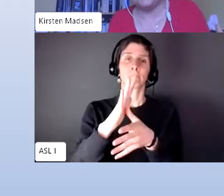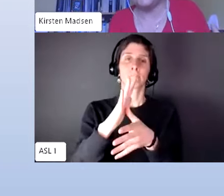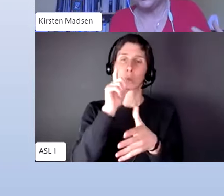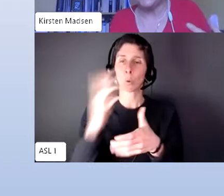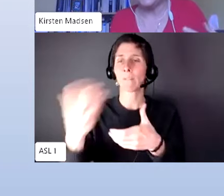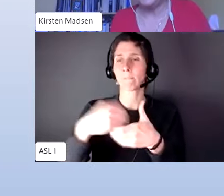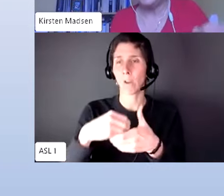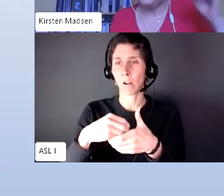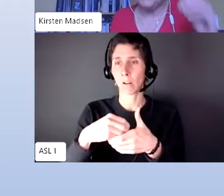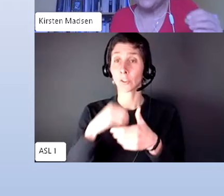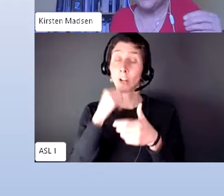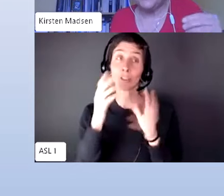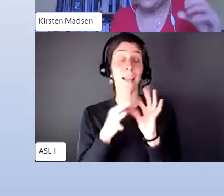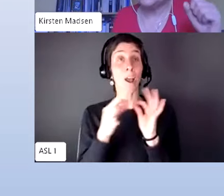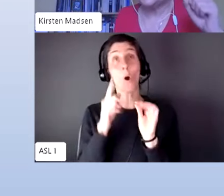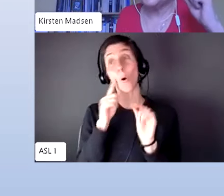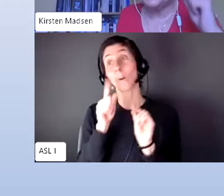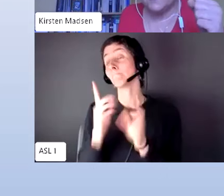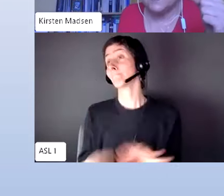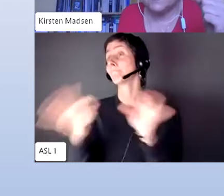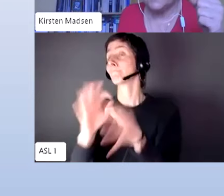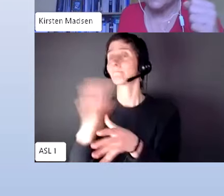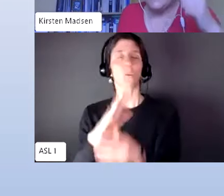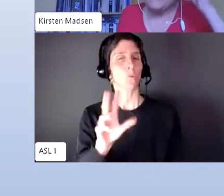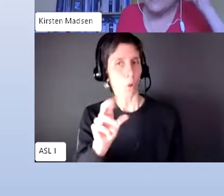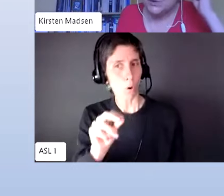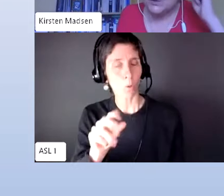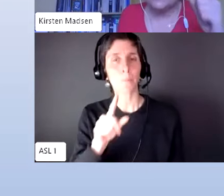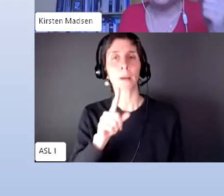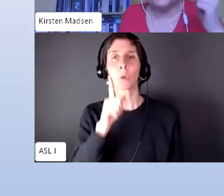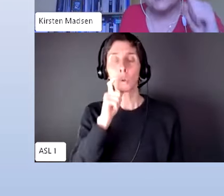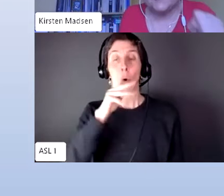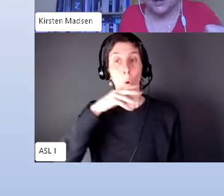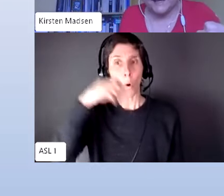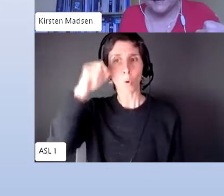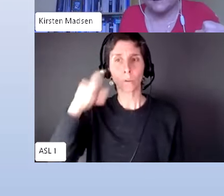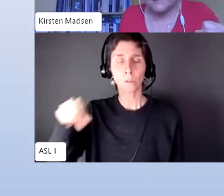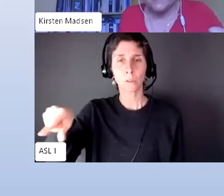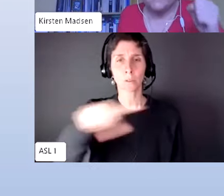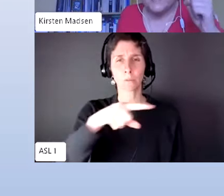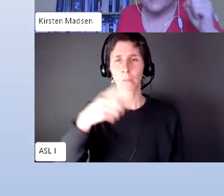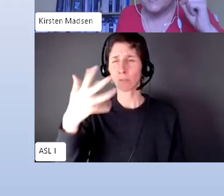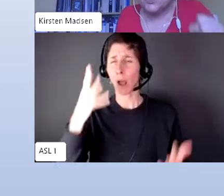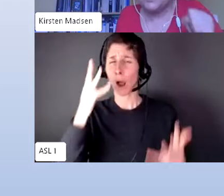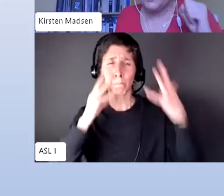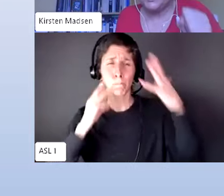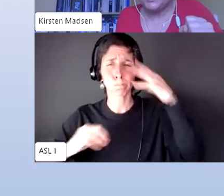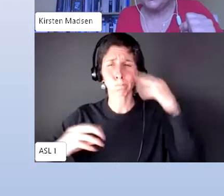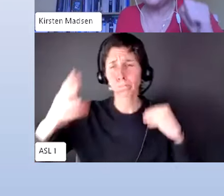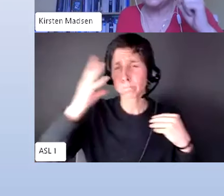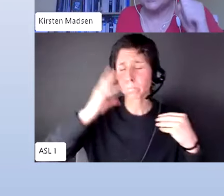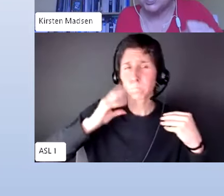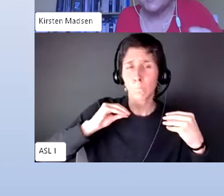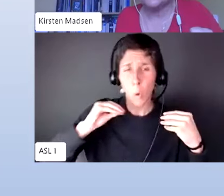lip service, but really older adults have incredible experience that can contribute to